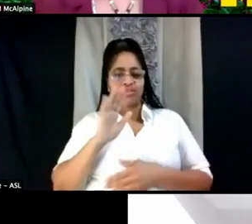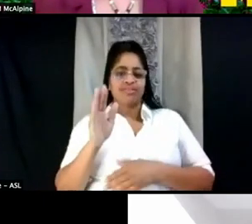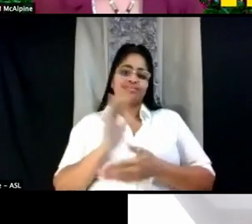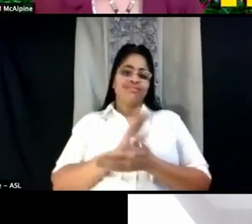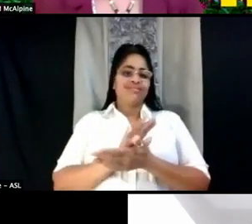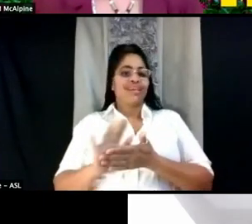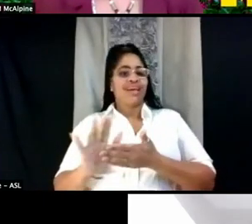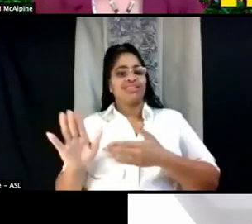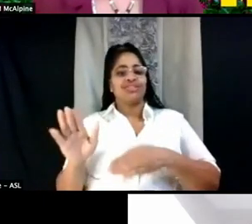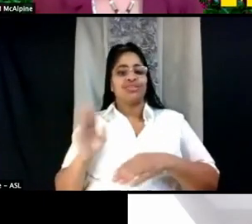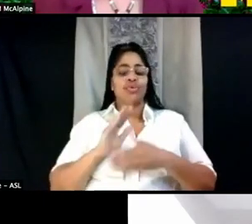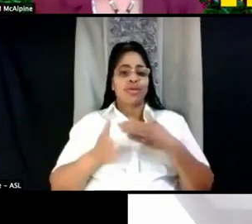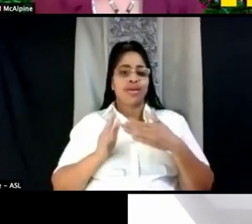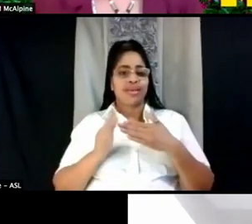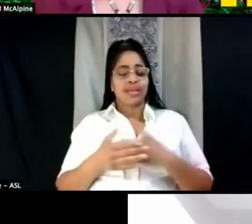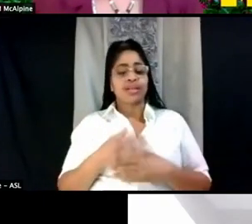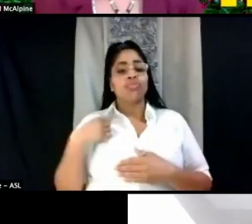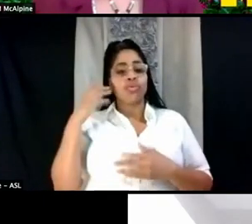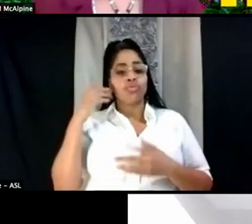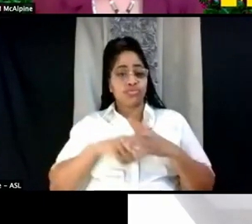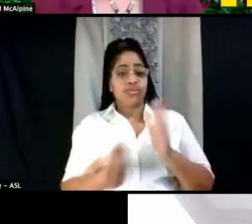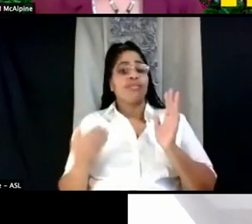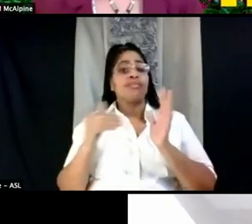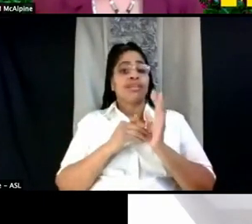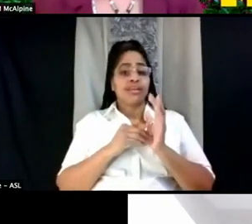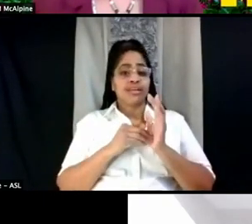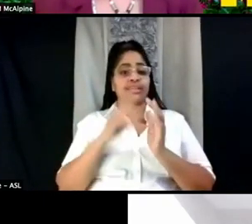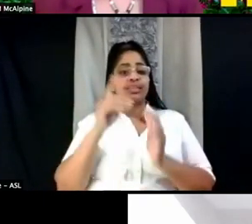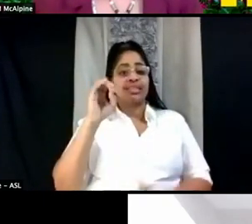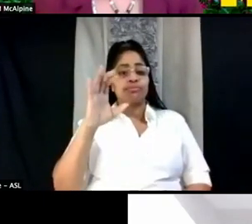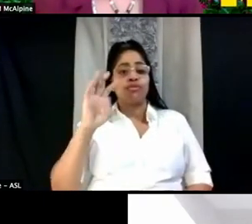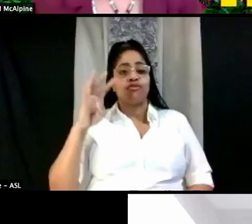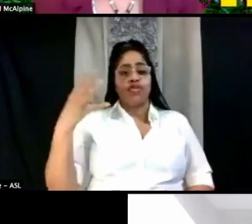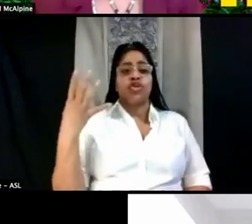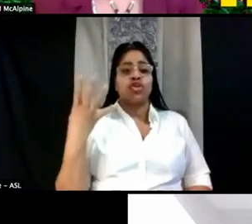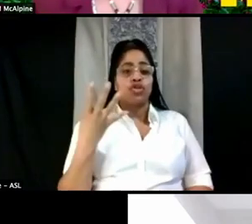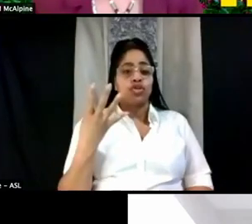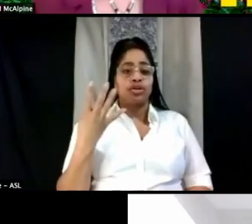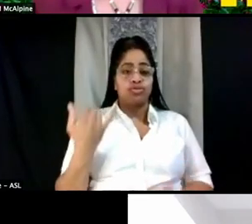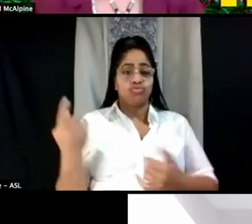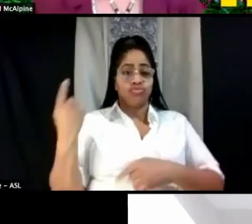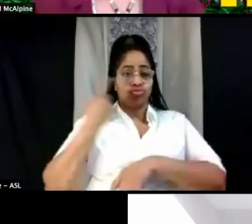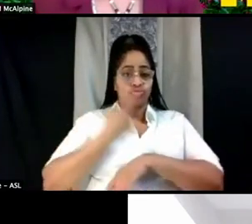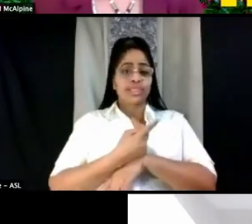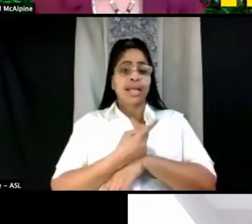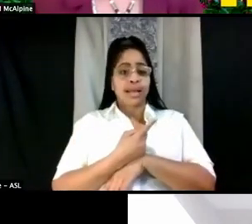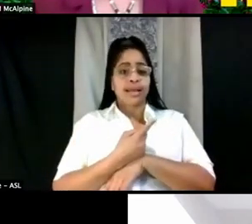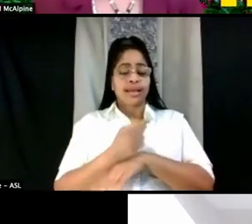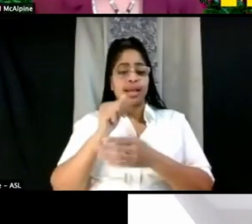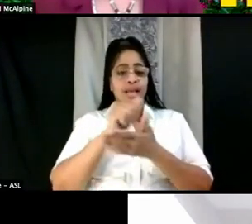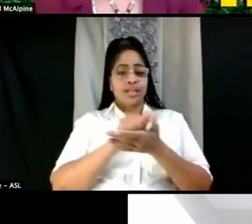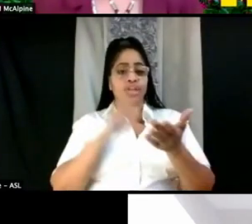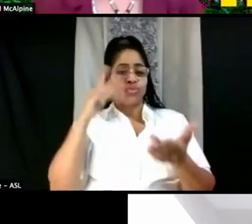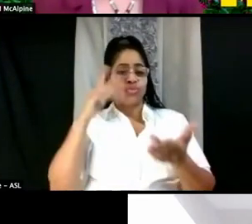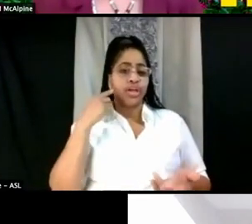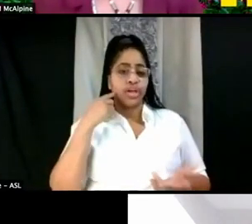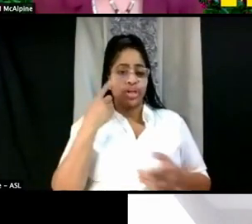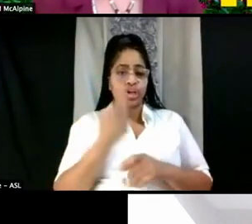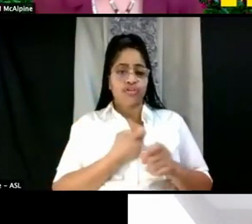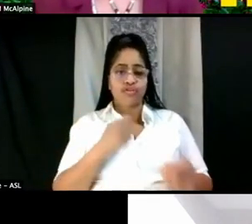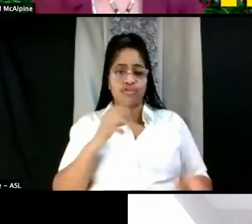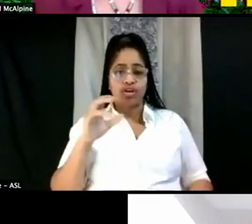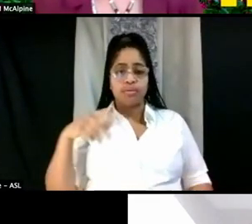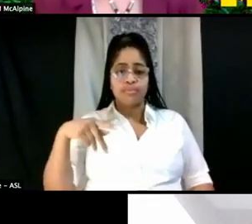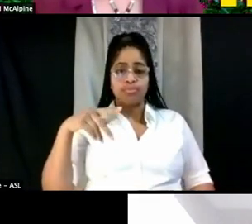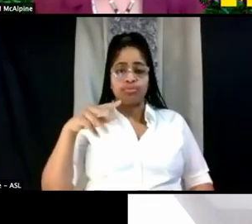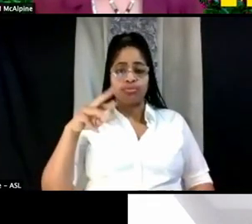these briefings again the following Friday, December the 4th. Today's agenda, we'll hear as usual from Chief Health Officer Preeti Malani giving